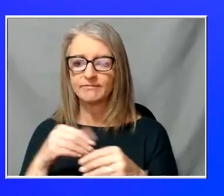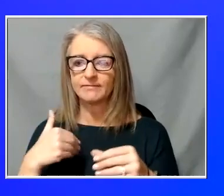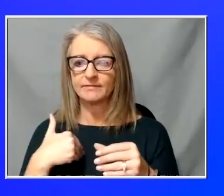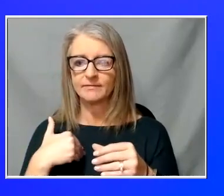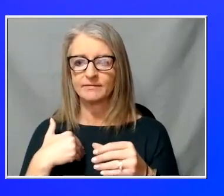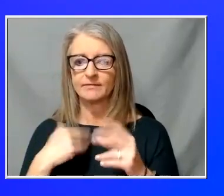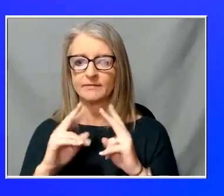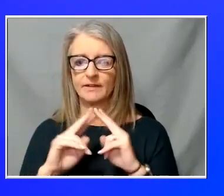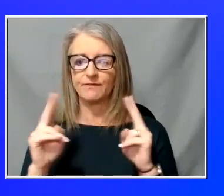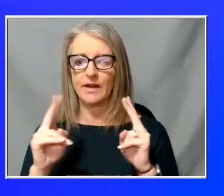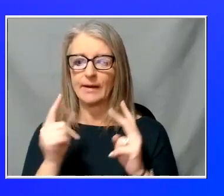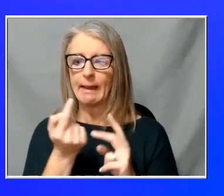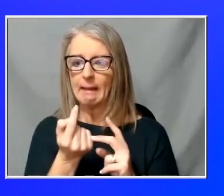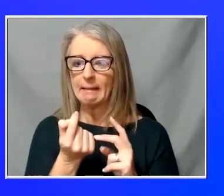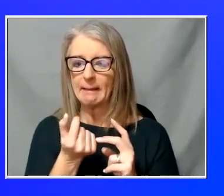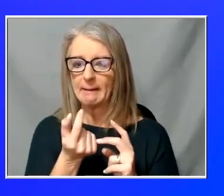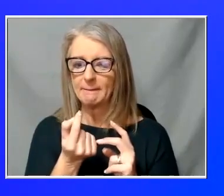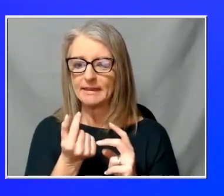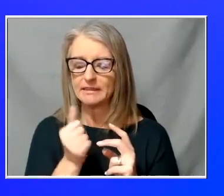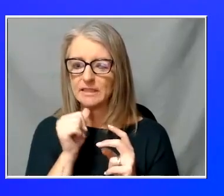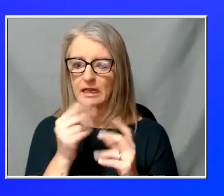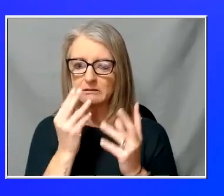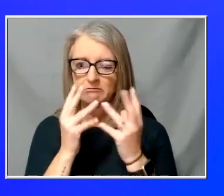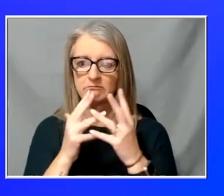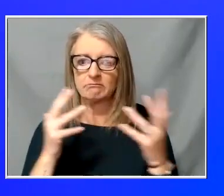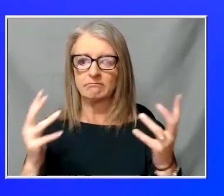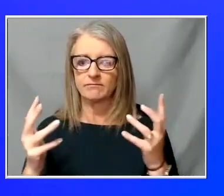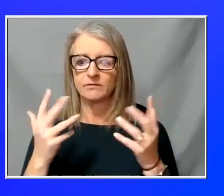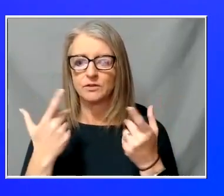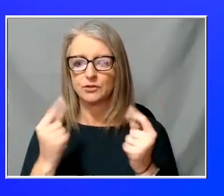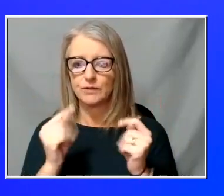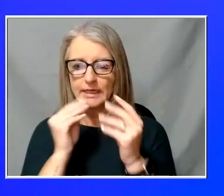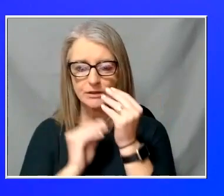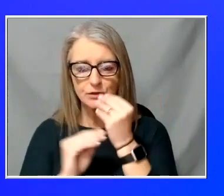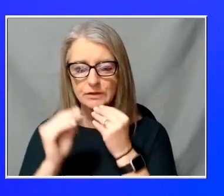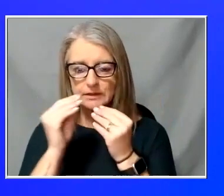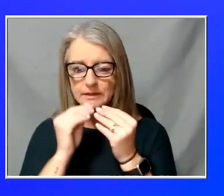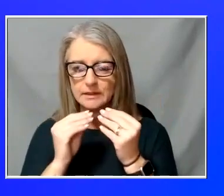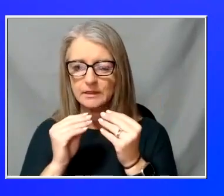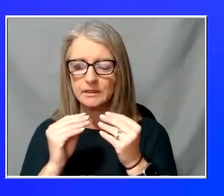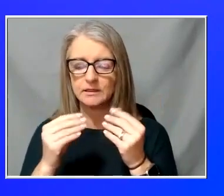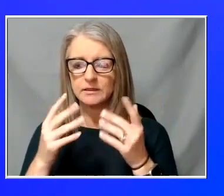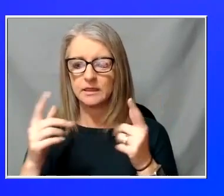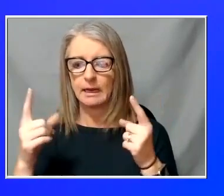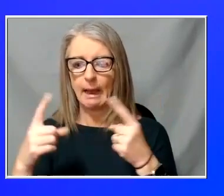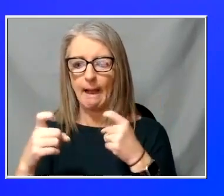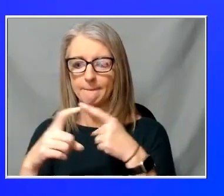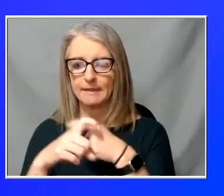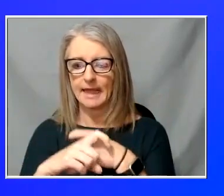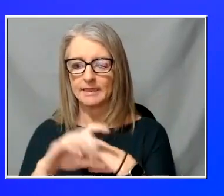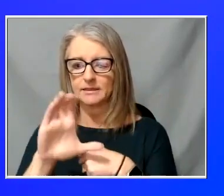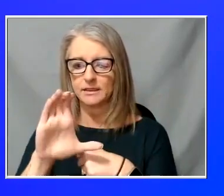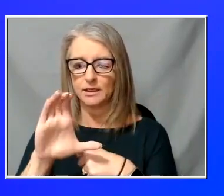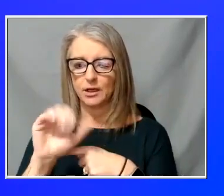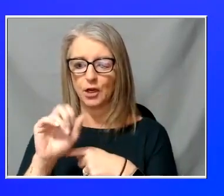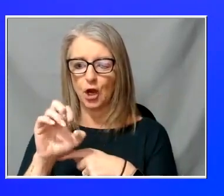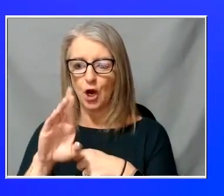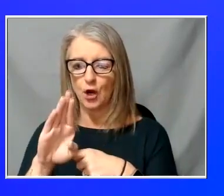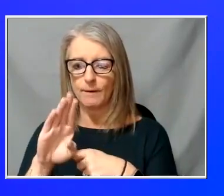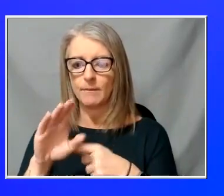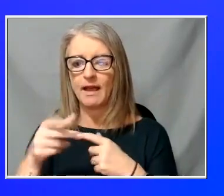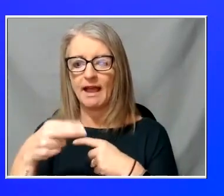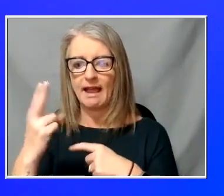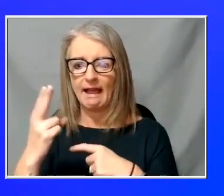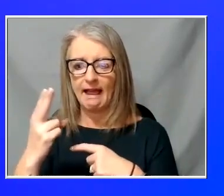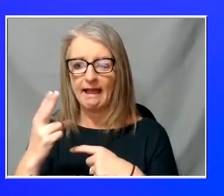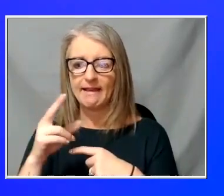very little amount. Try to consume complex carbohydrate that high in fiber, like